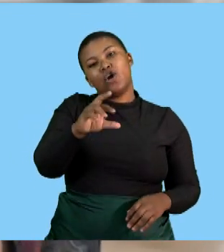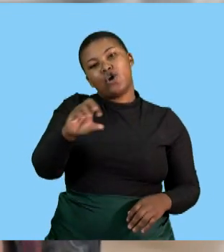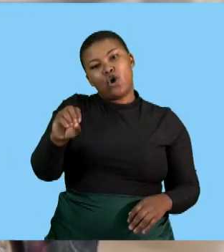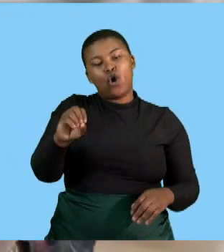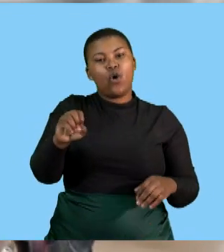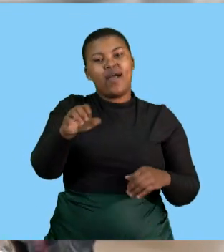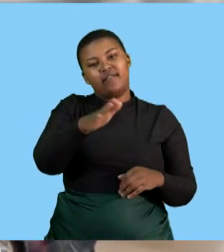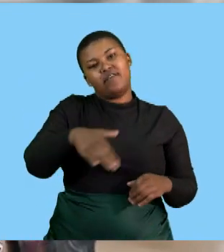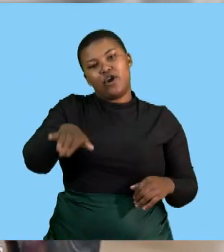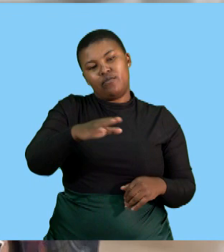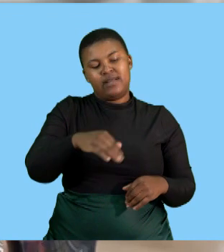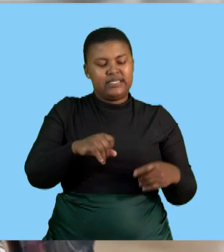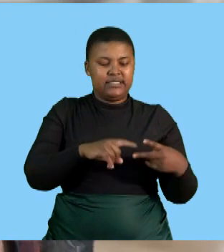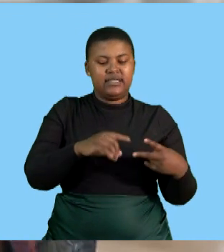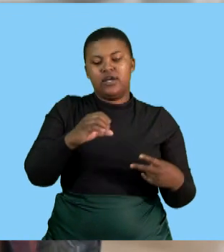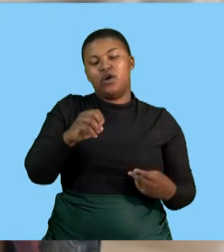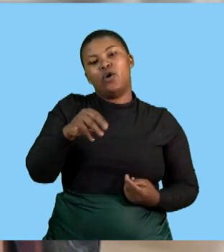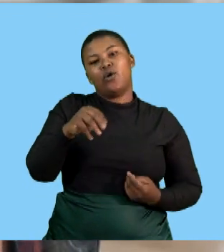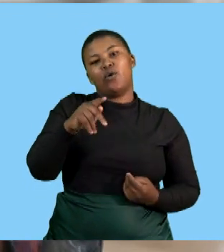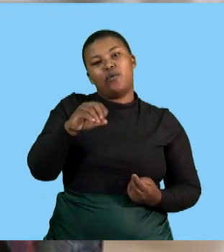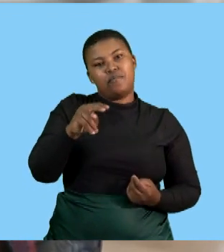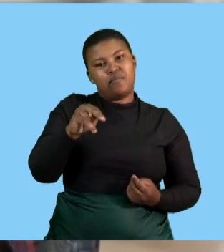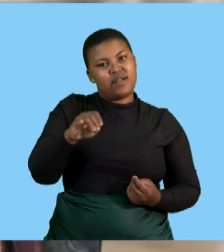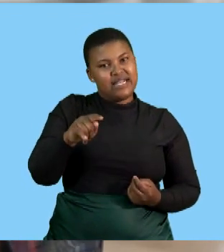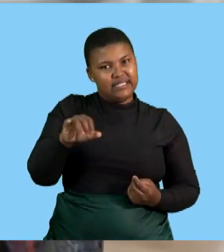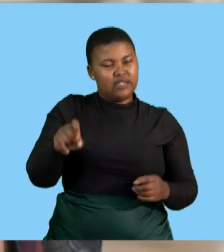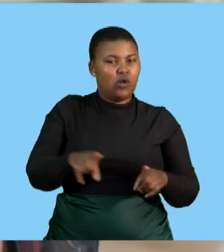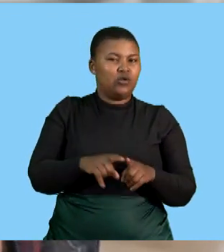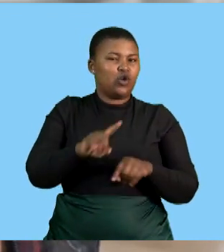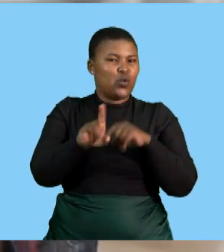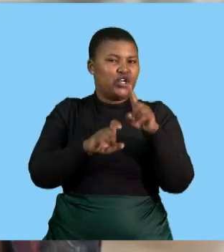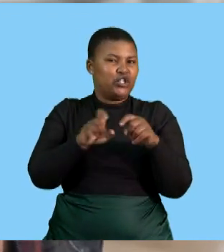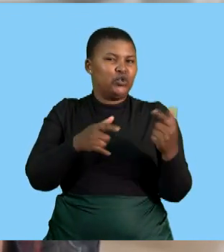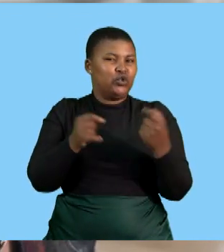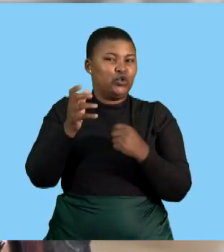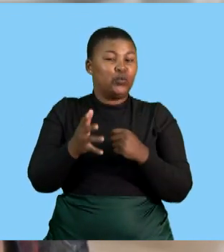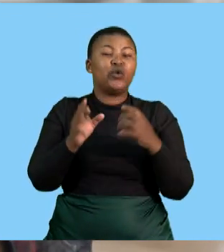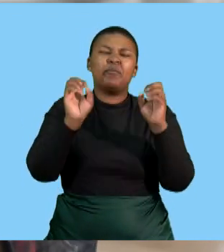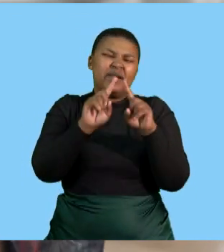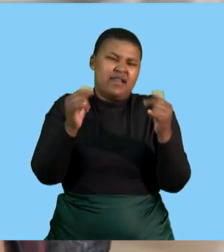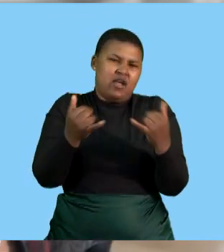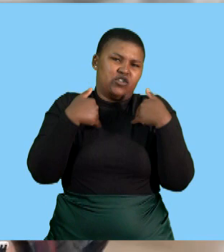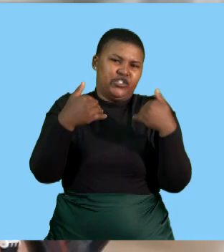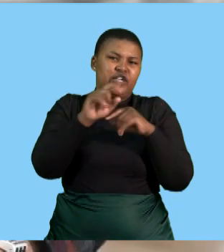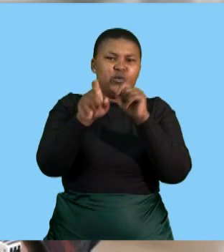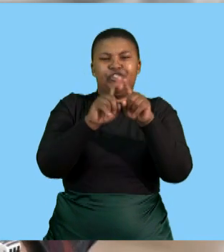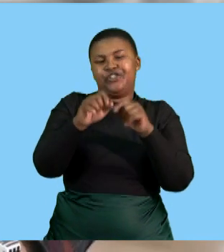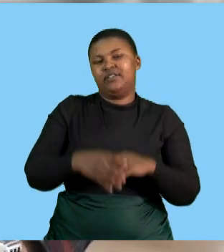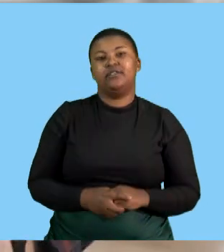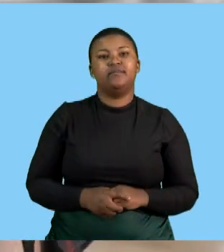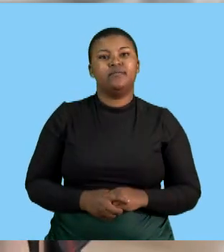and components, and specifically some practice and application questions. So let's start with our practice